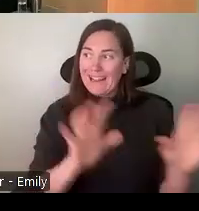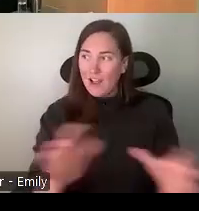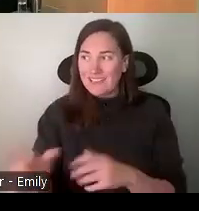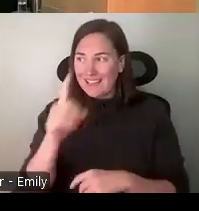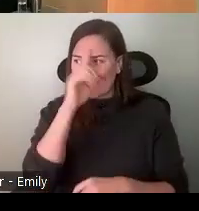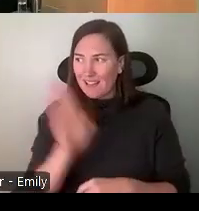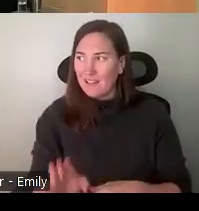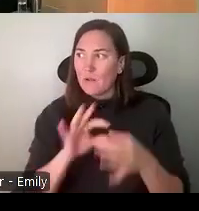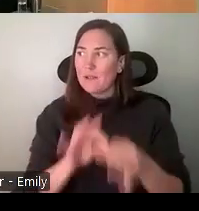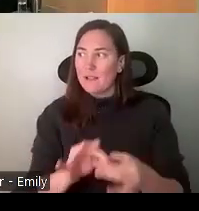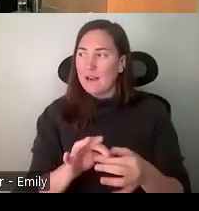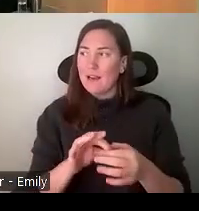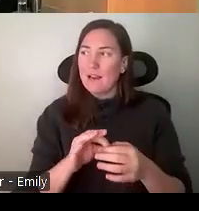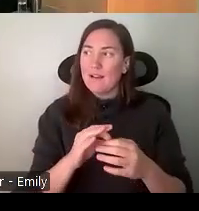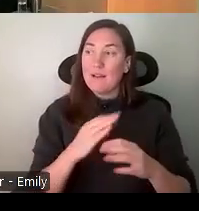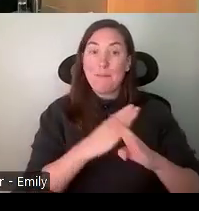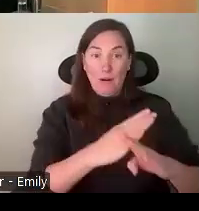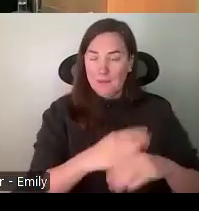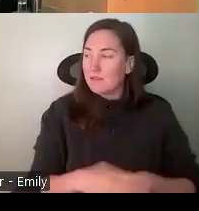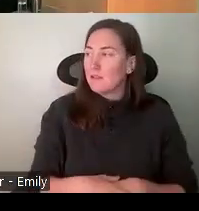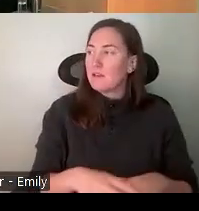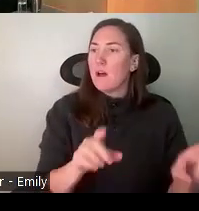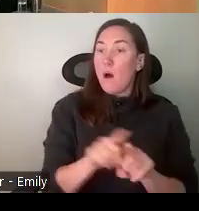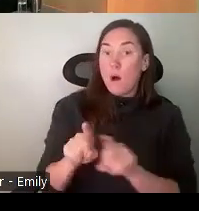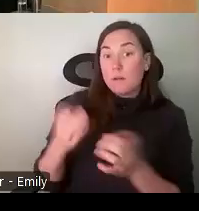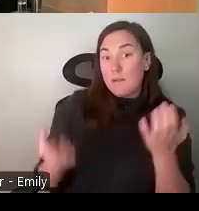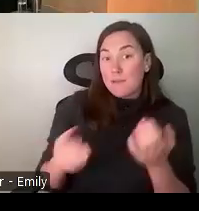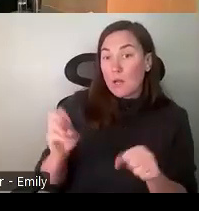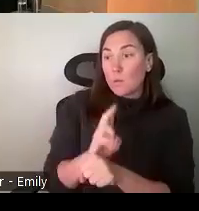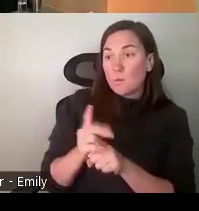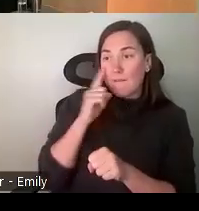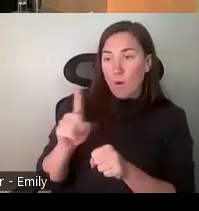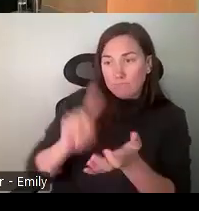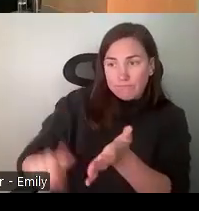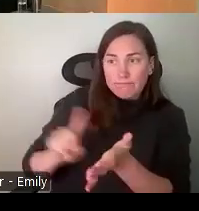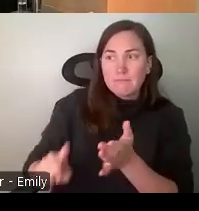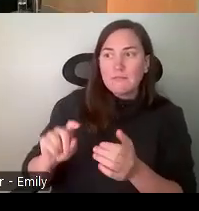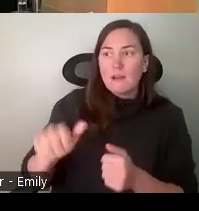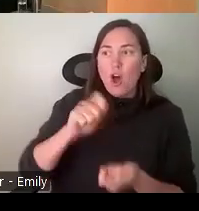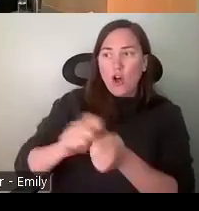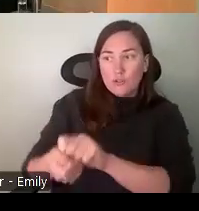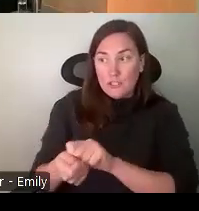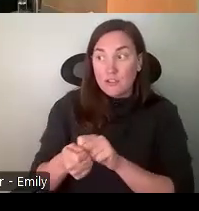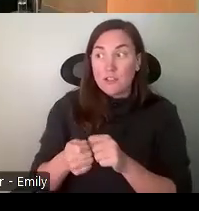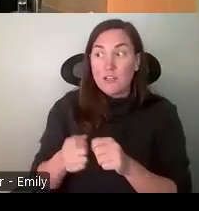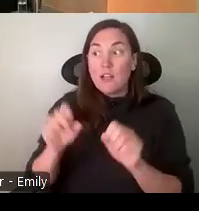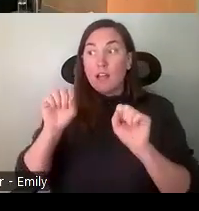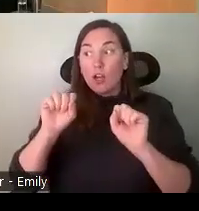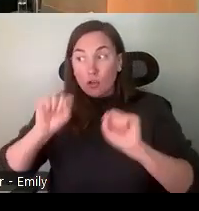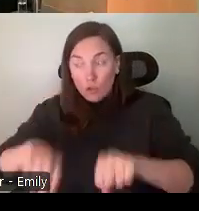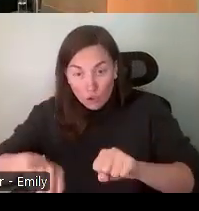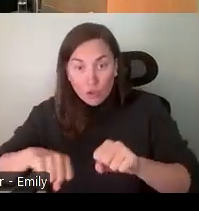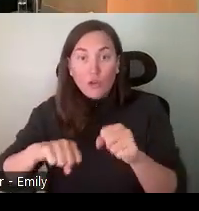schizophrenia-related impairments, but also potentially for investigating alterations that may play an upstream role in